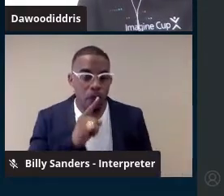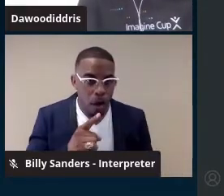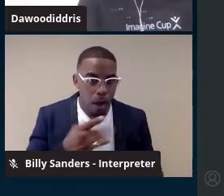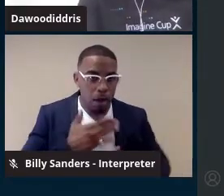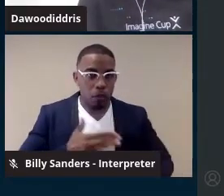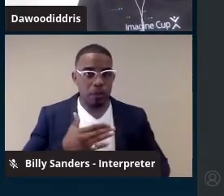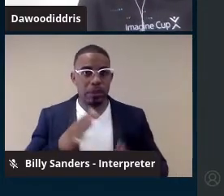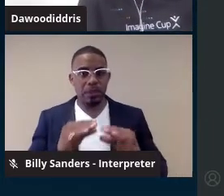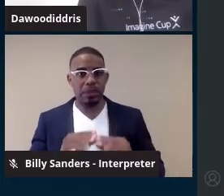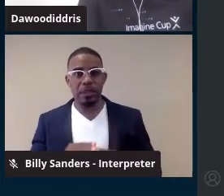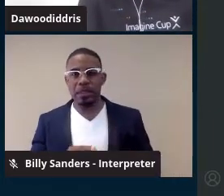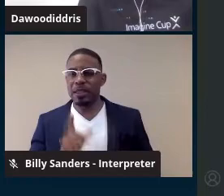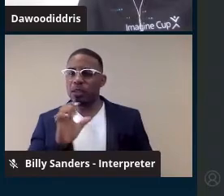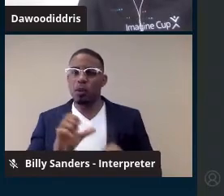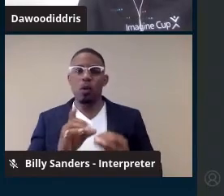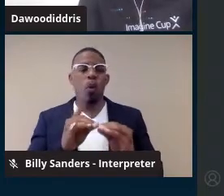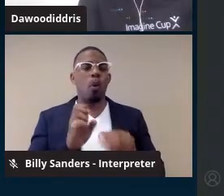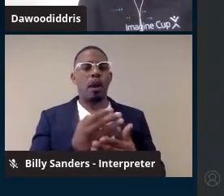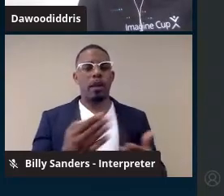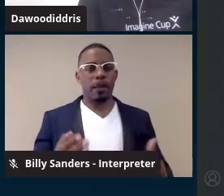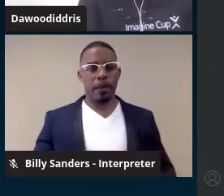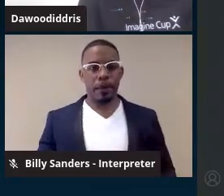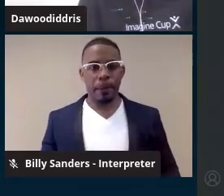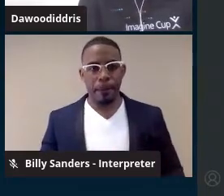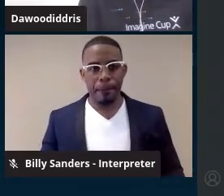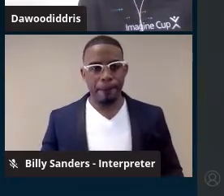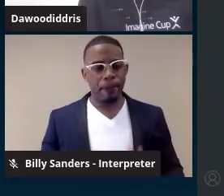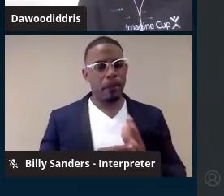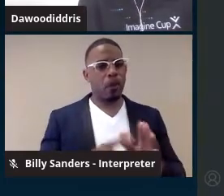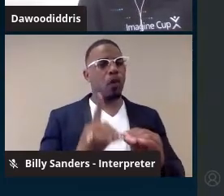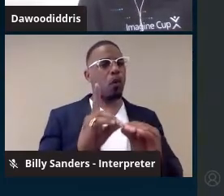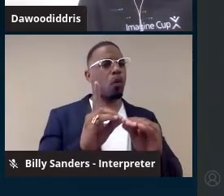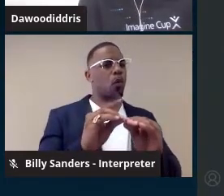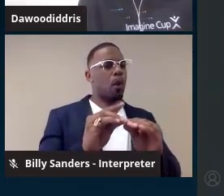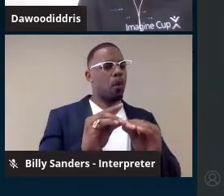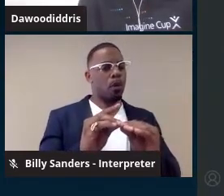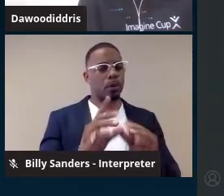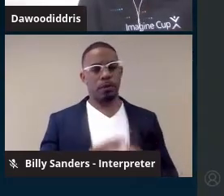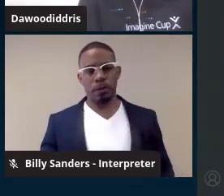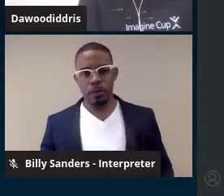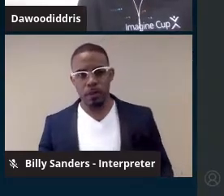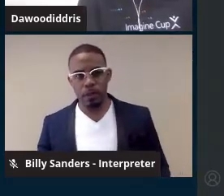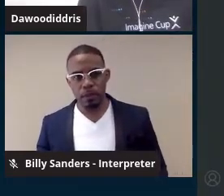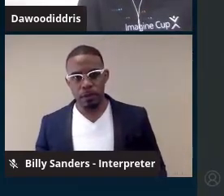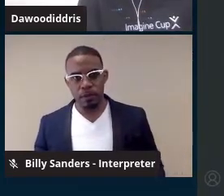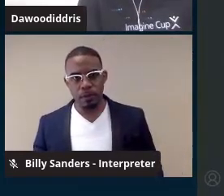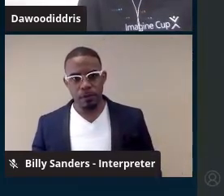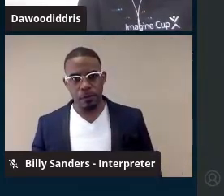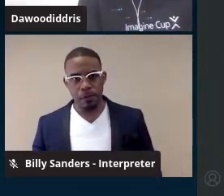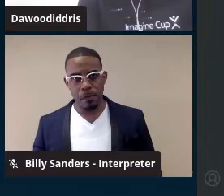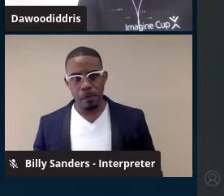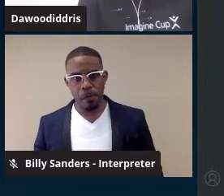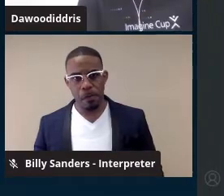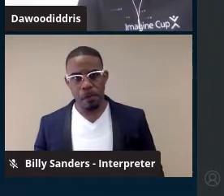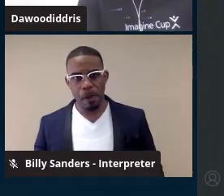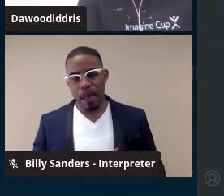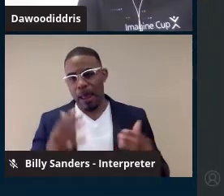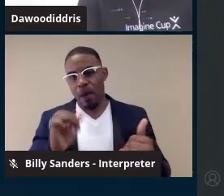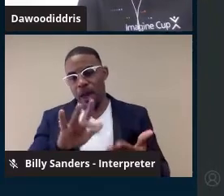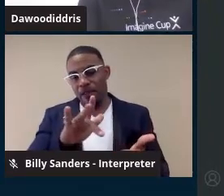session. So let's just do one more thing, all right? Let me just show you one more, scaffoldings that we could do. So now we have